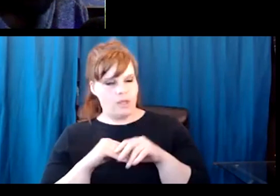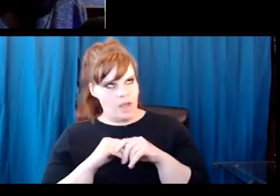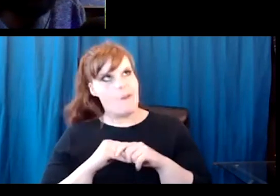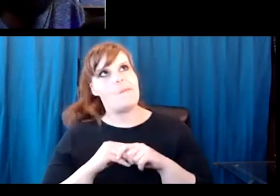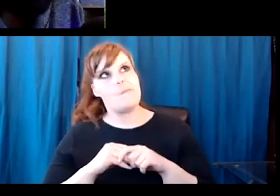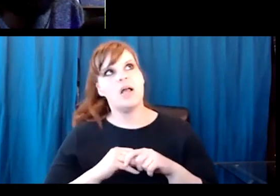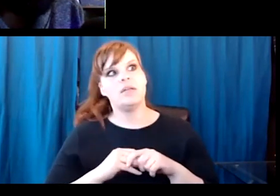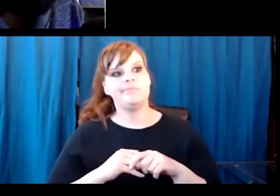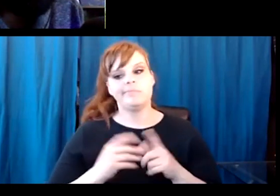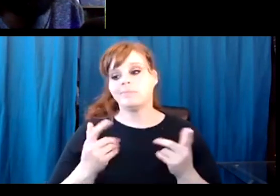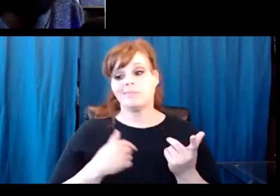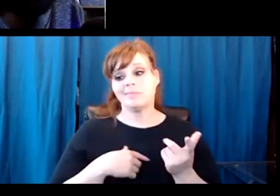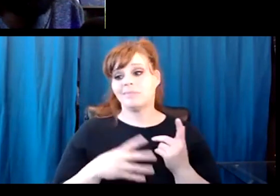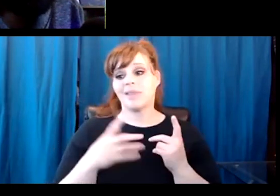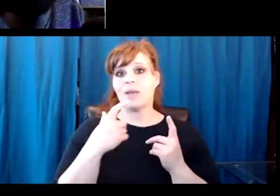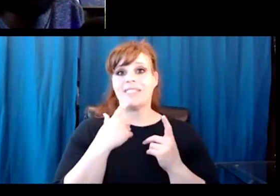I would say just